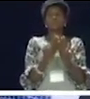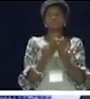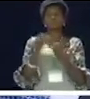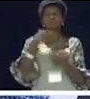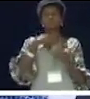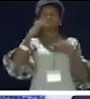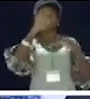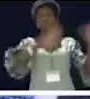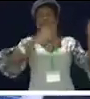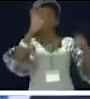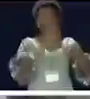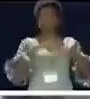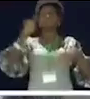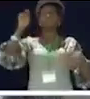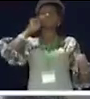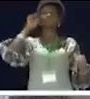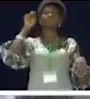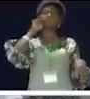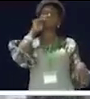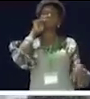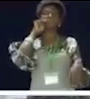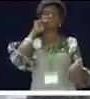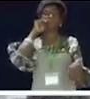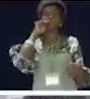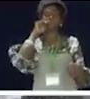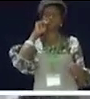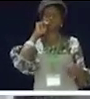Have mercy on Nigeria.